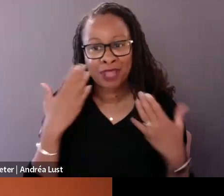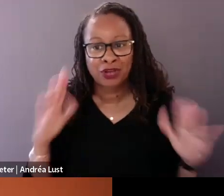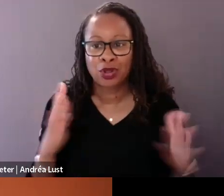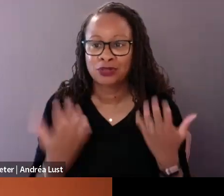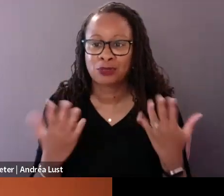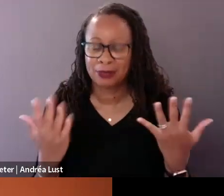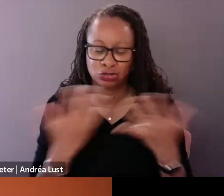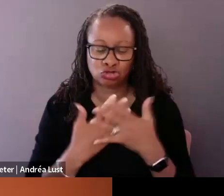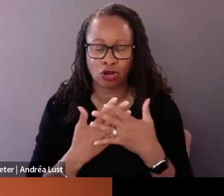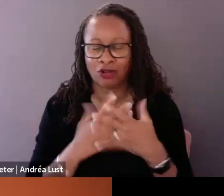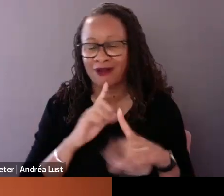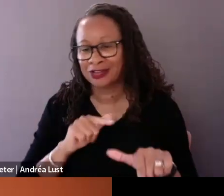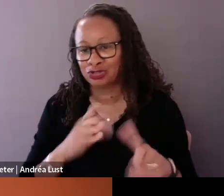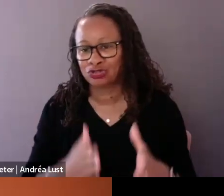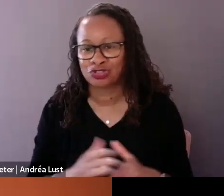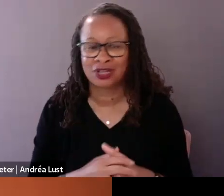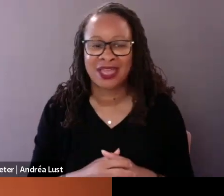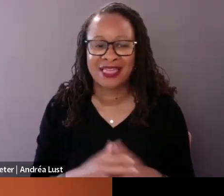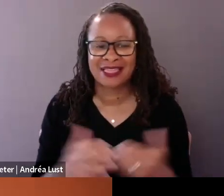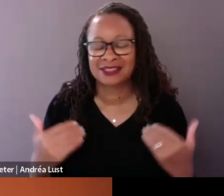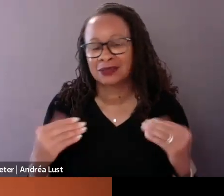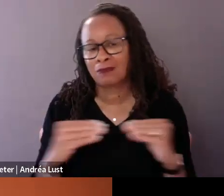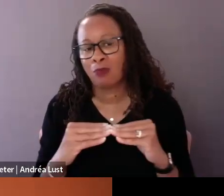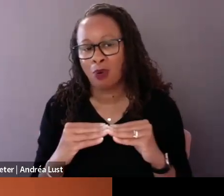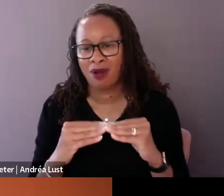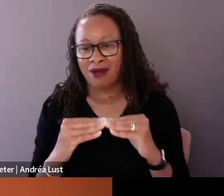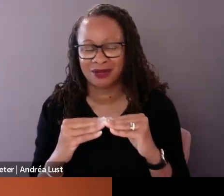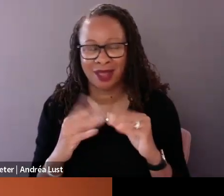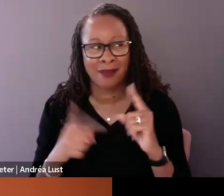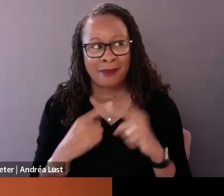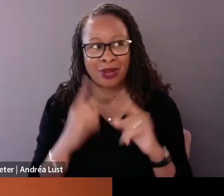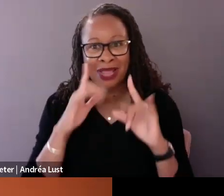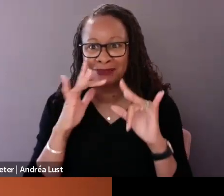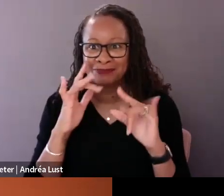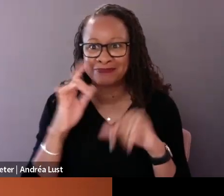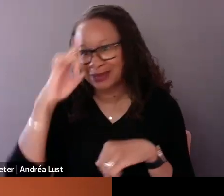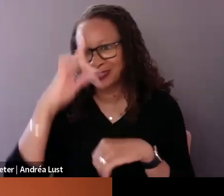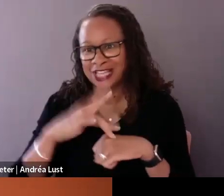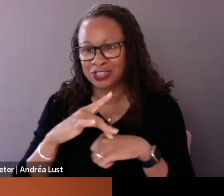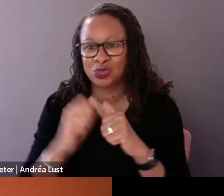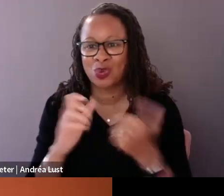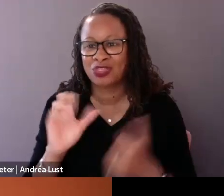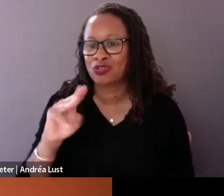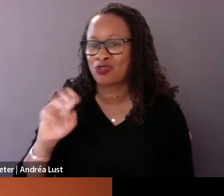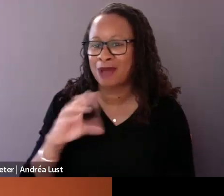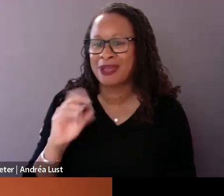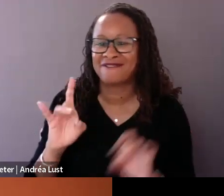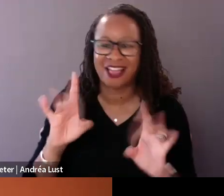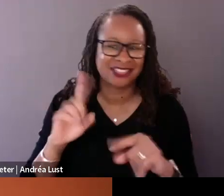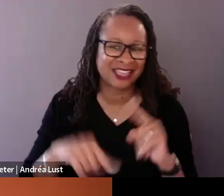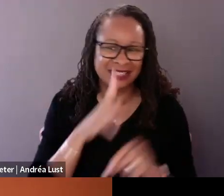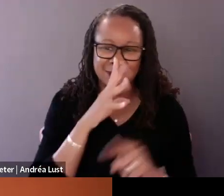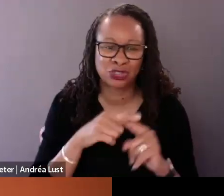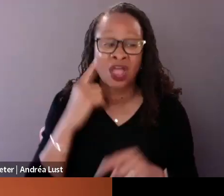darker answer that has to do with an obsession with, you know, crime and violence that I can't really speak to. But for